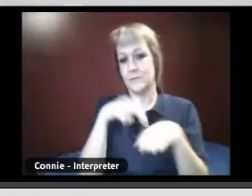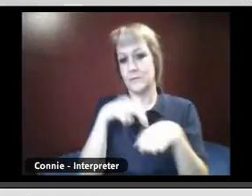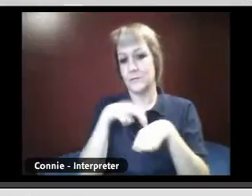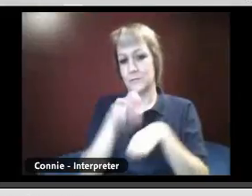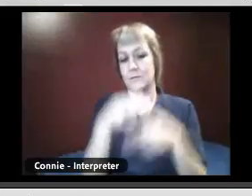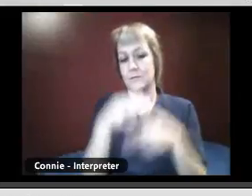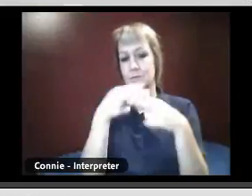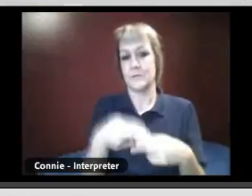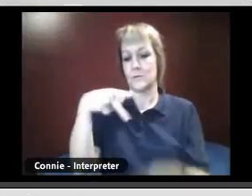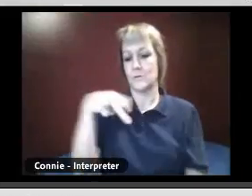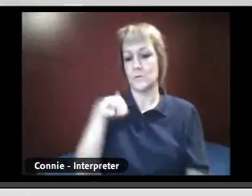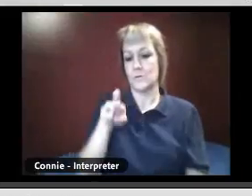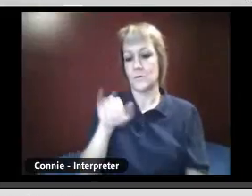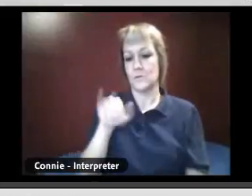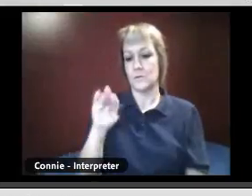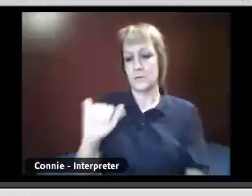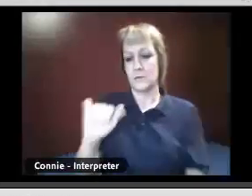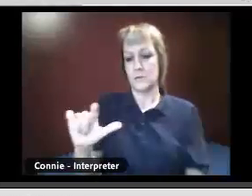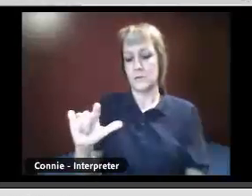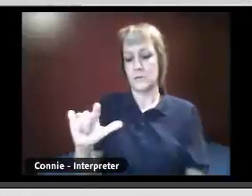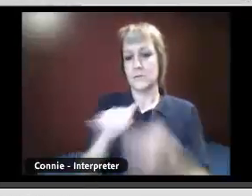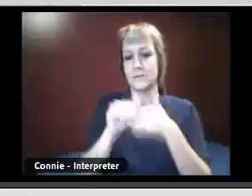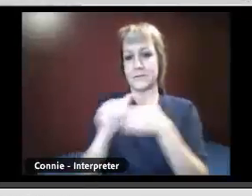Primal Leadership, by Daniel Goleman,